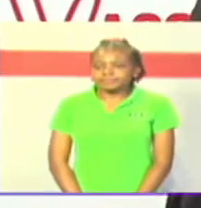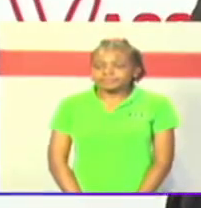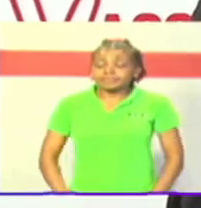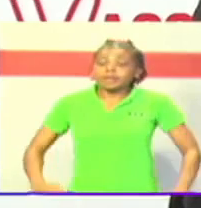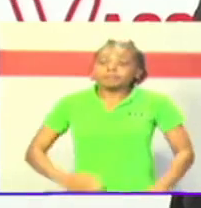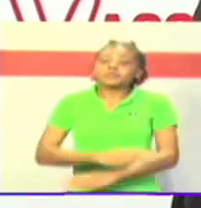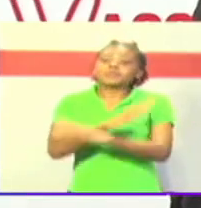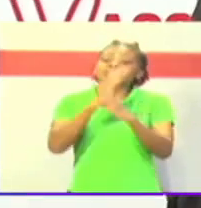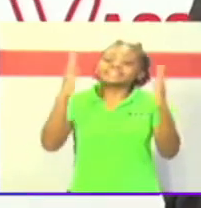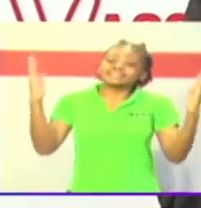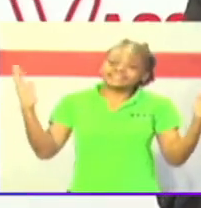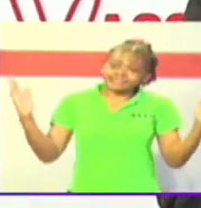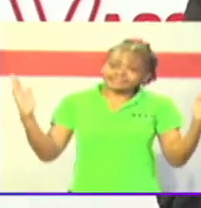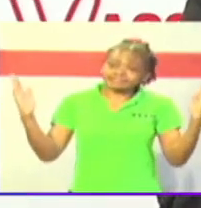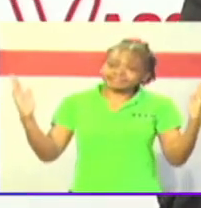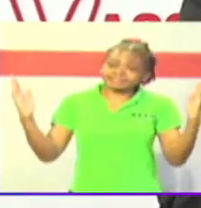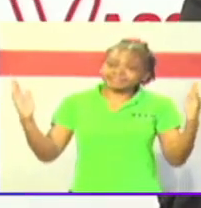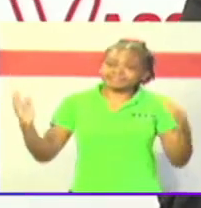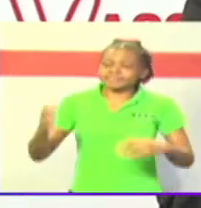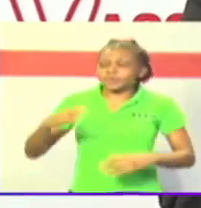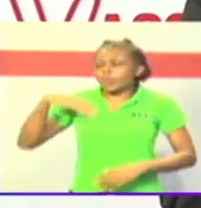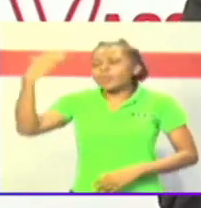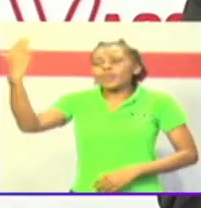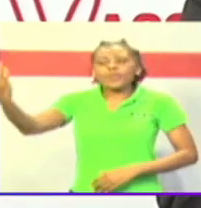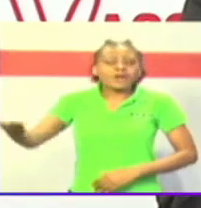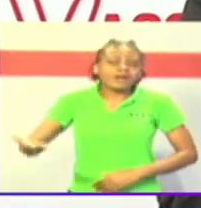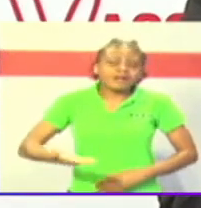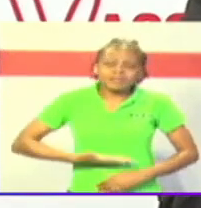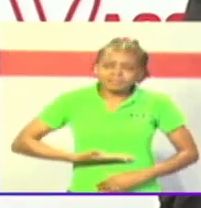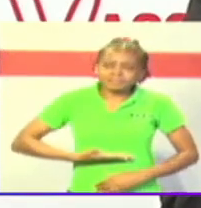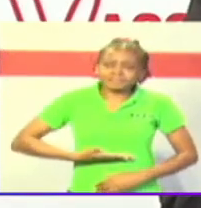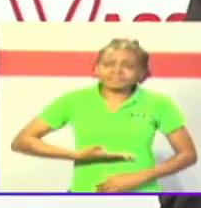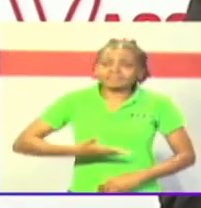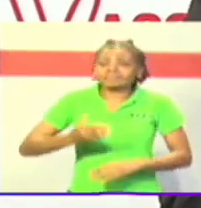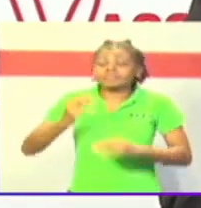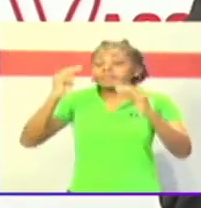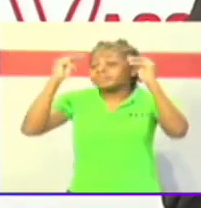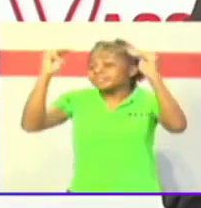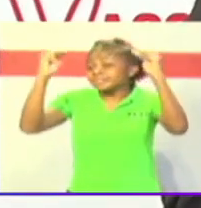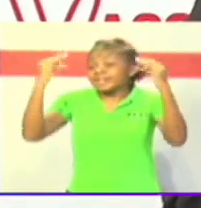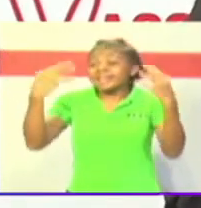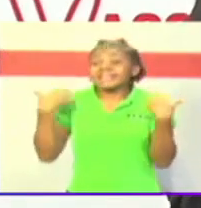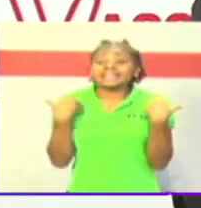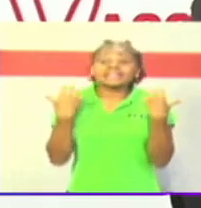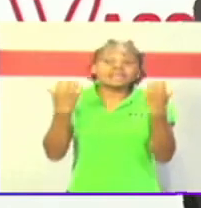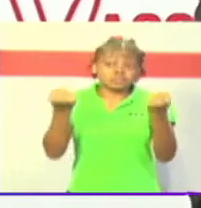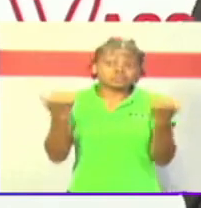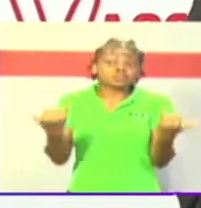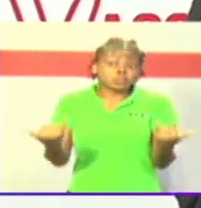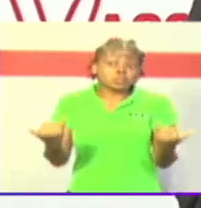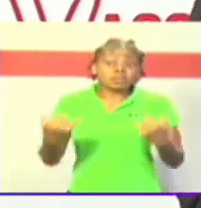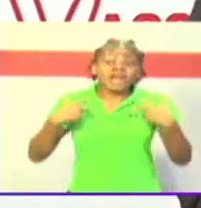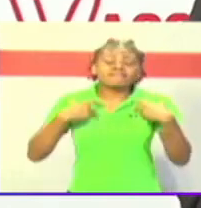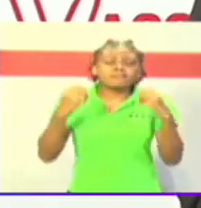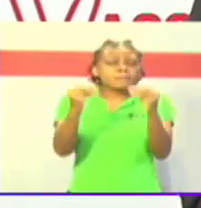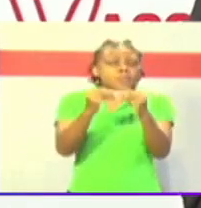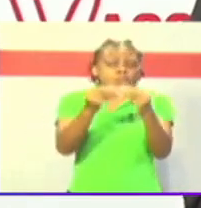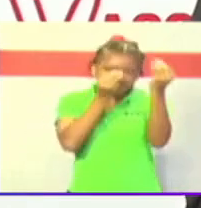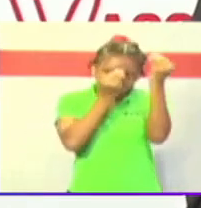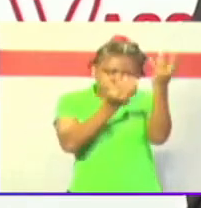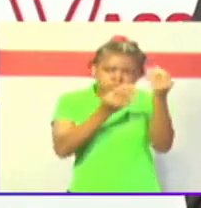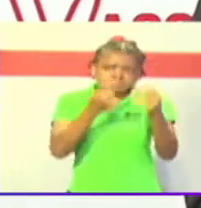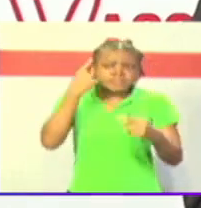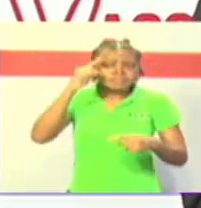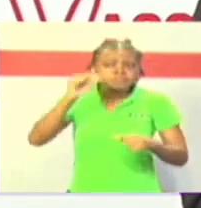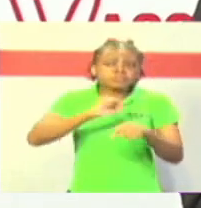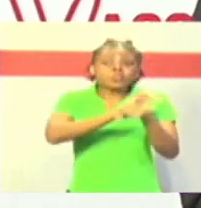A pleasant good morning and a very warm welcome to the Ministry of Health's update on the national COVID-19 response for Monday, 18th